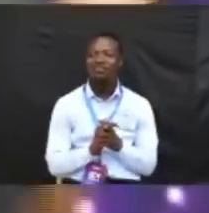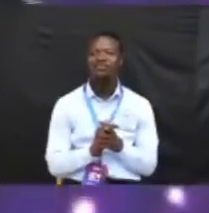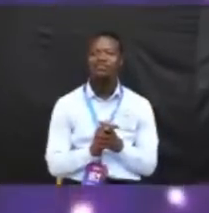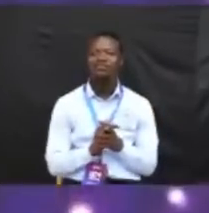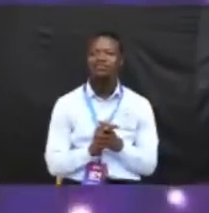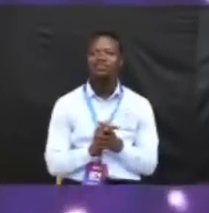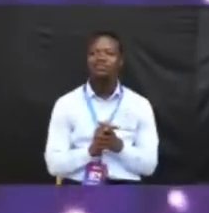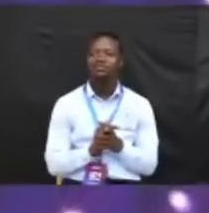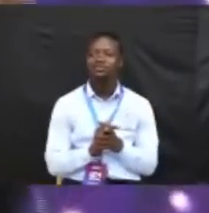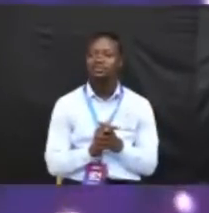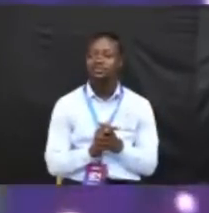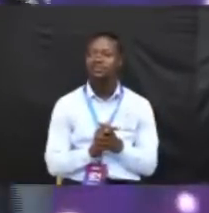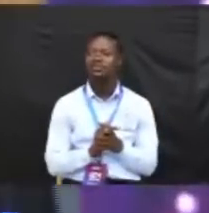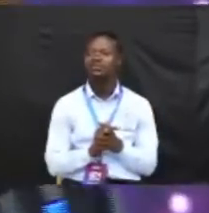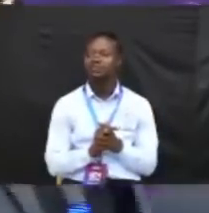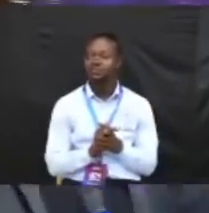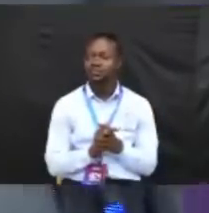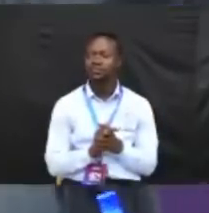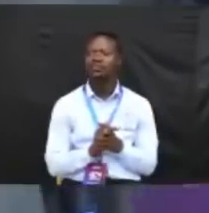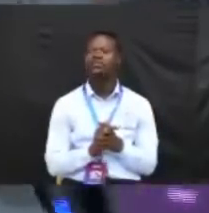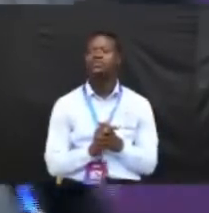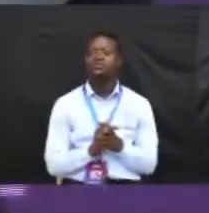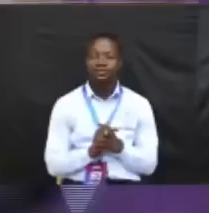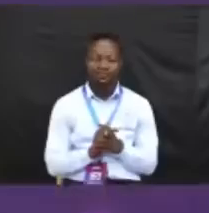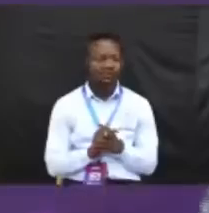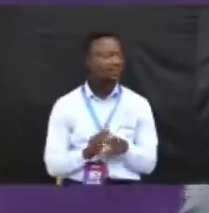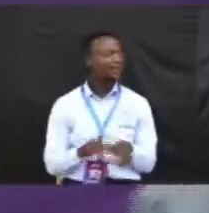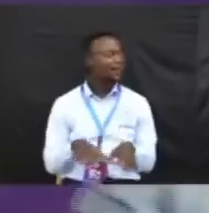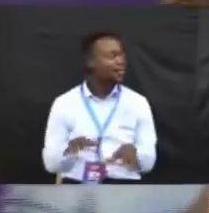Everybody. Everybody.